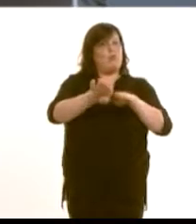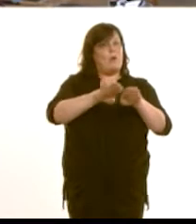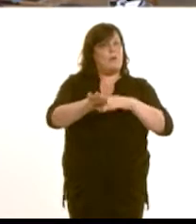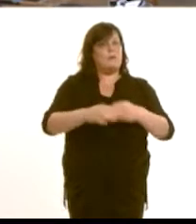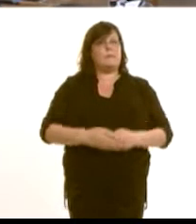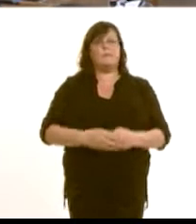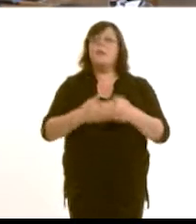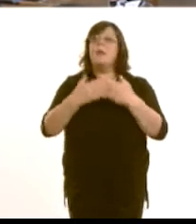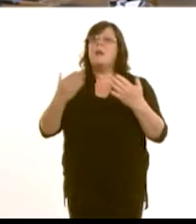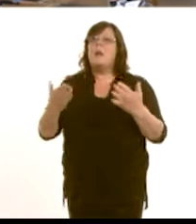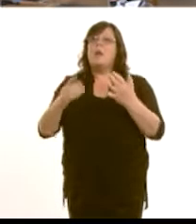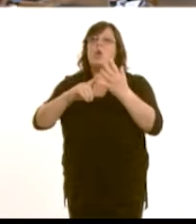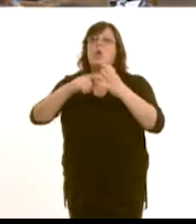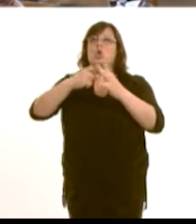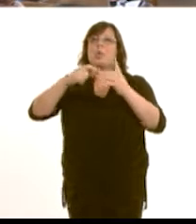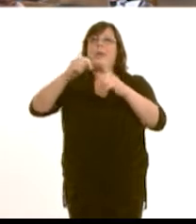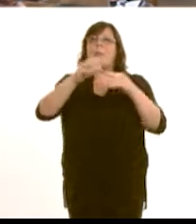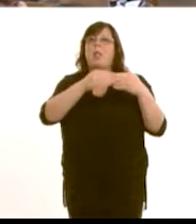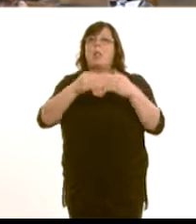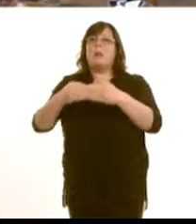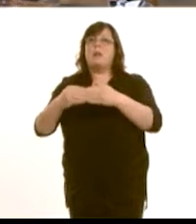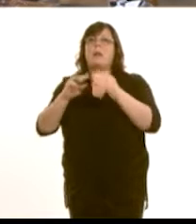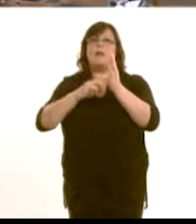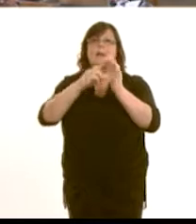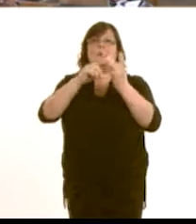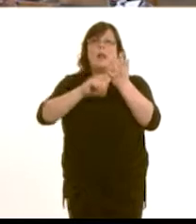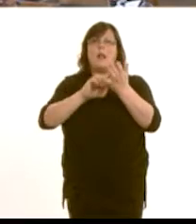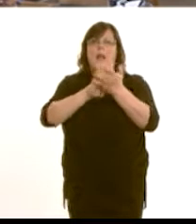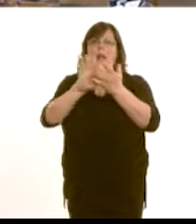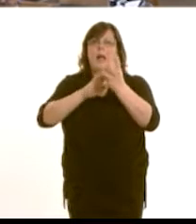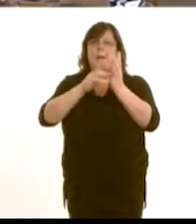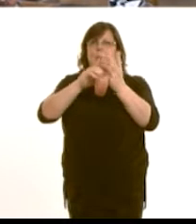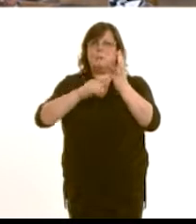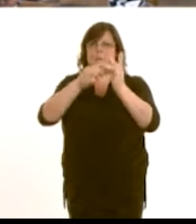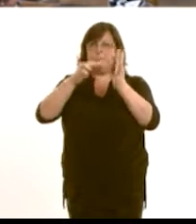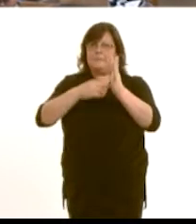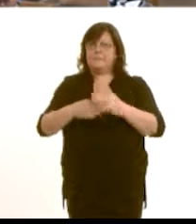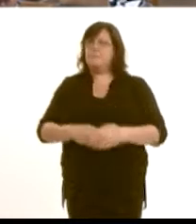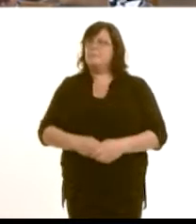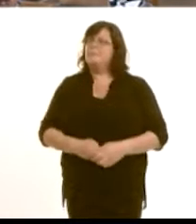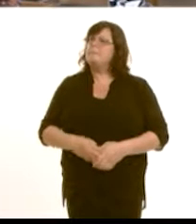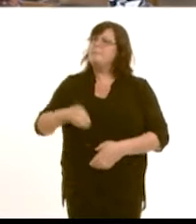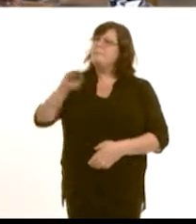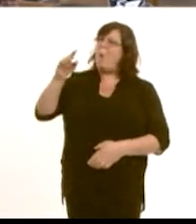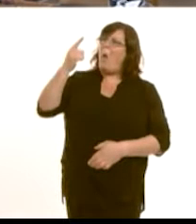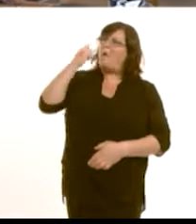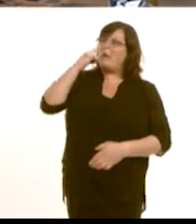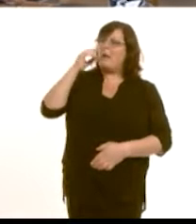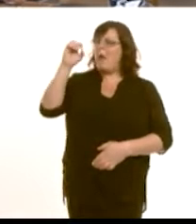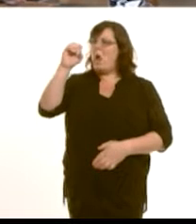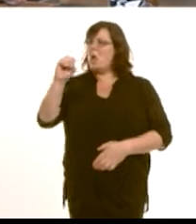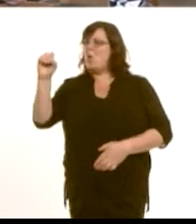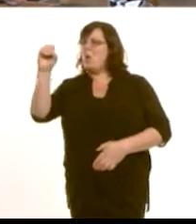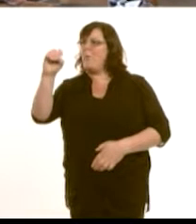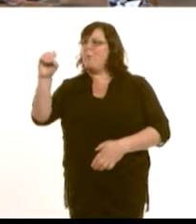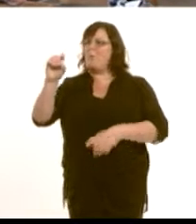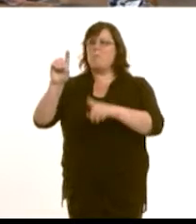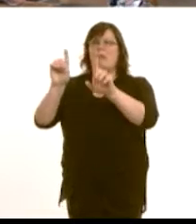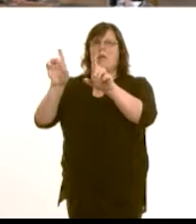Hamilton. Diolch yn fawr, Llywydd. Has the First Minister seen that Europe's largest conglomerate, Siemens,